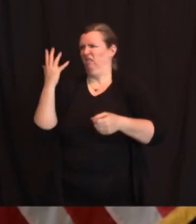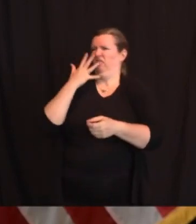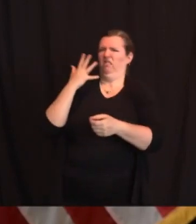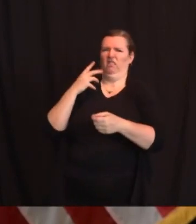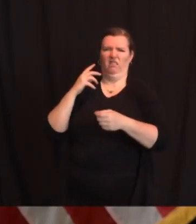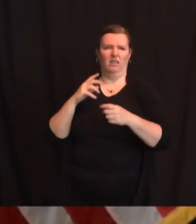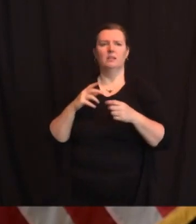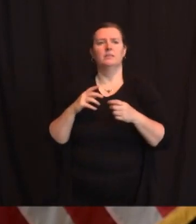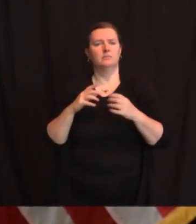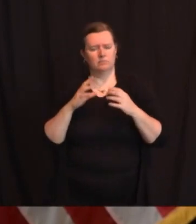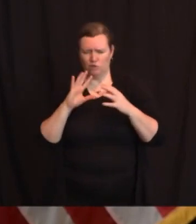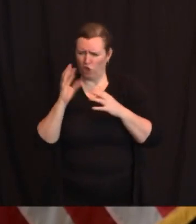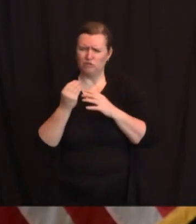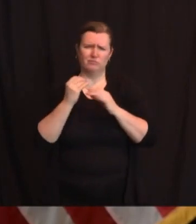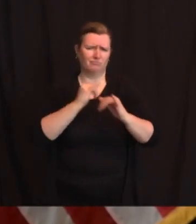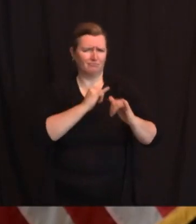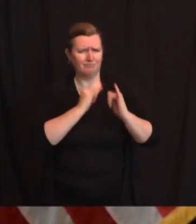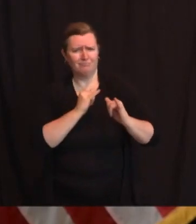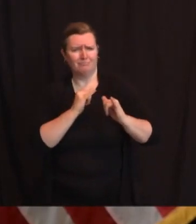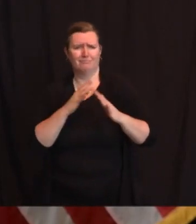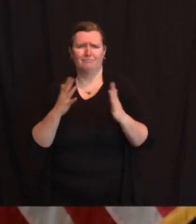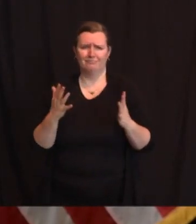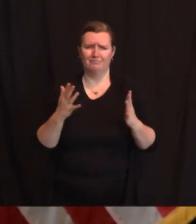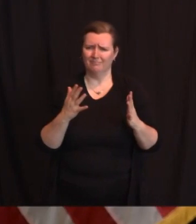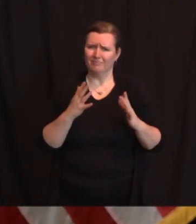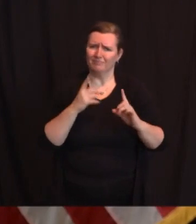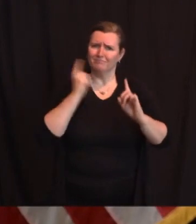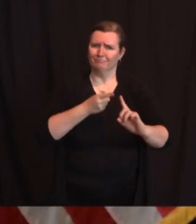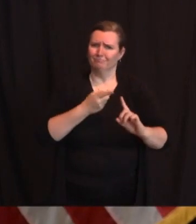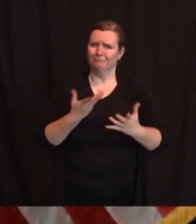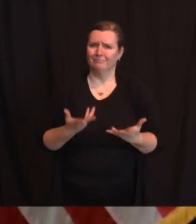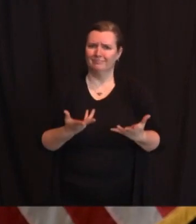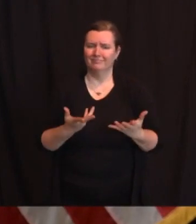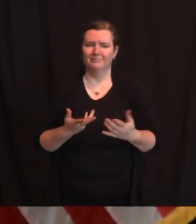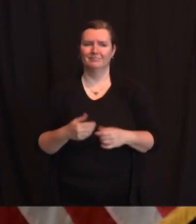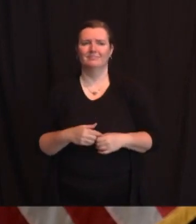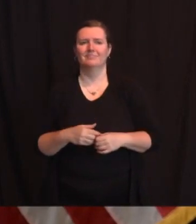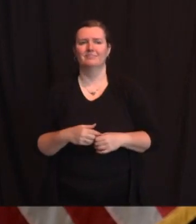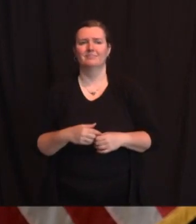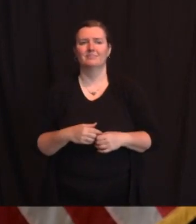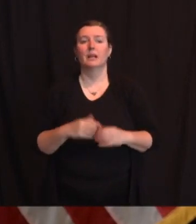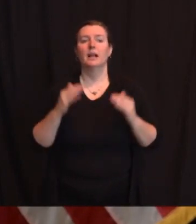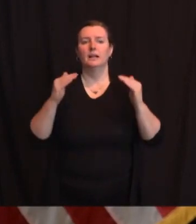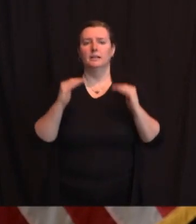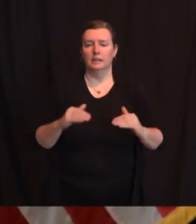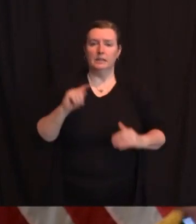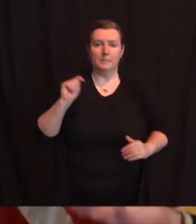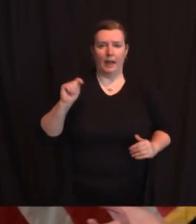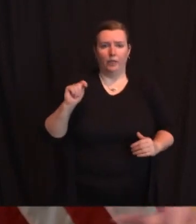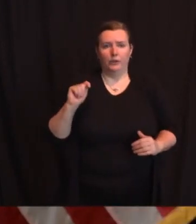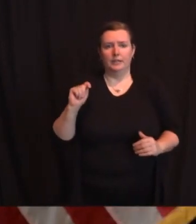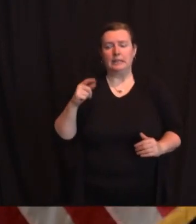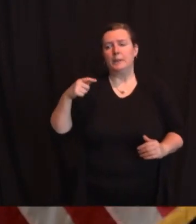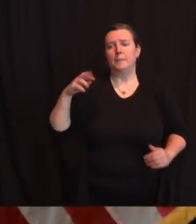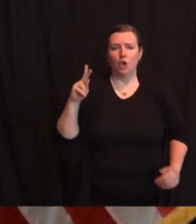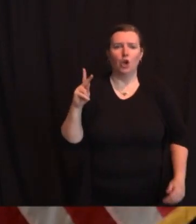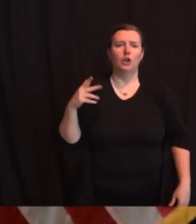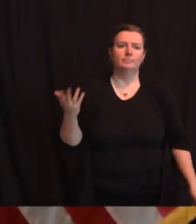a staffing challenge on the bathrooms, which I want to make sure. There's also obviously a